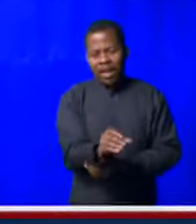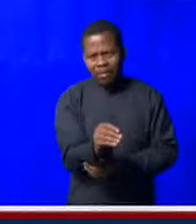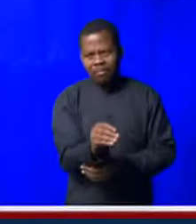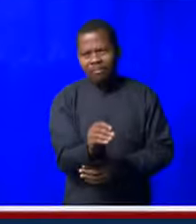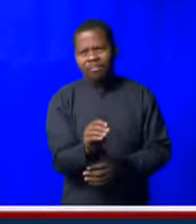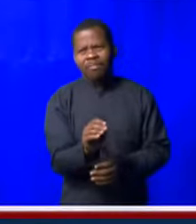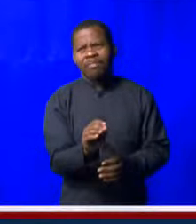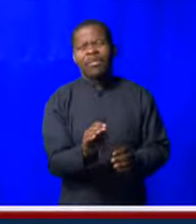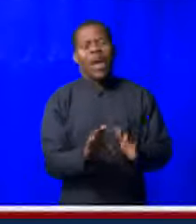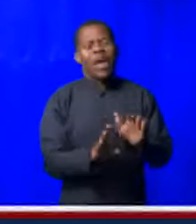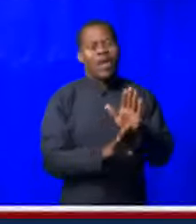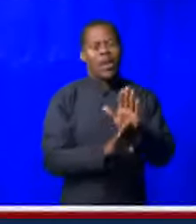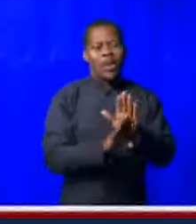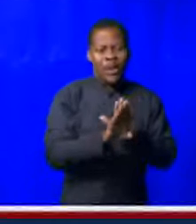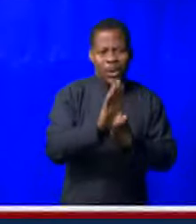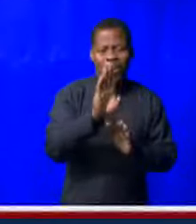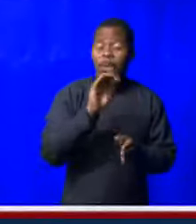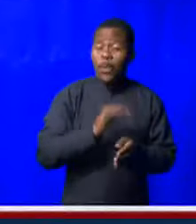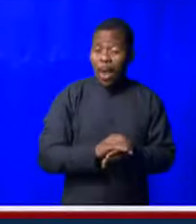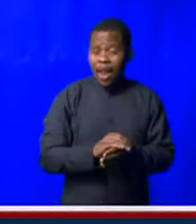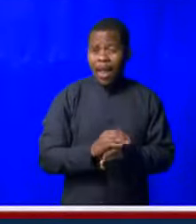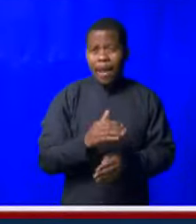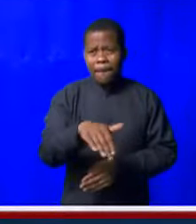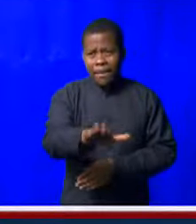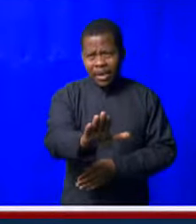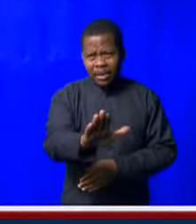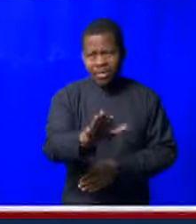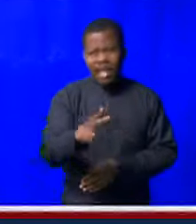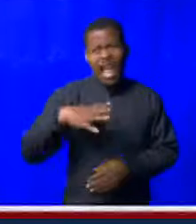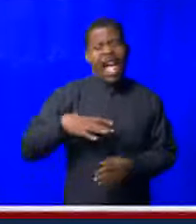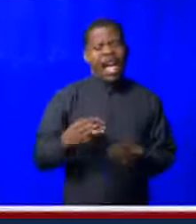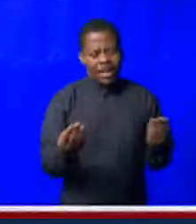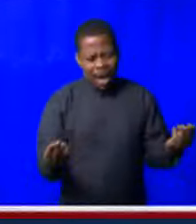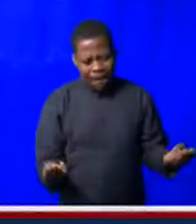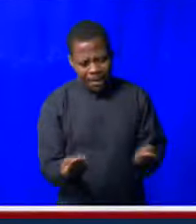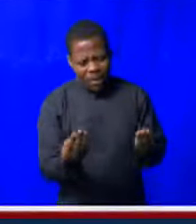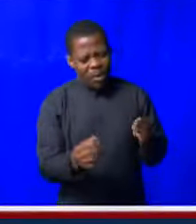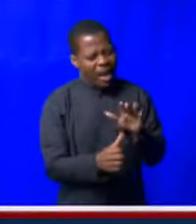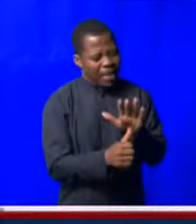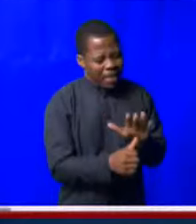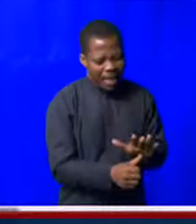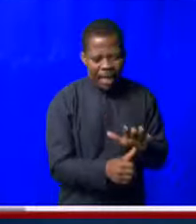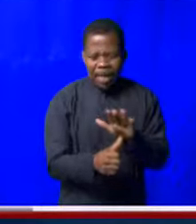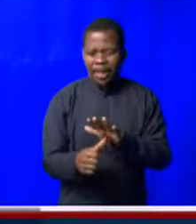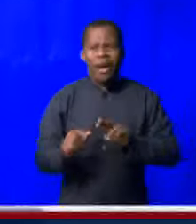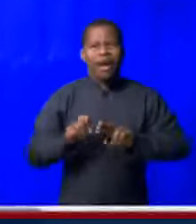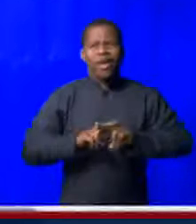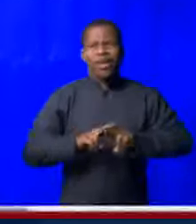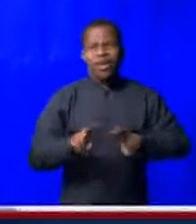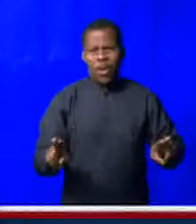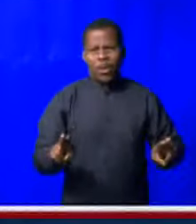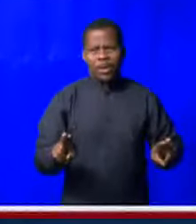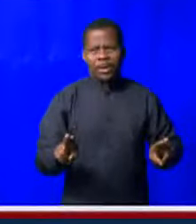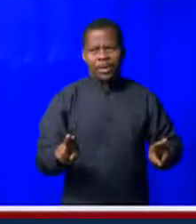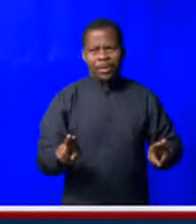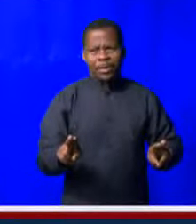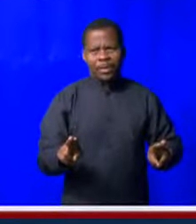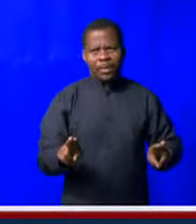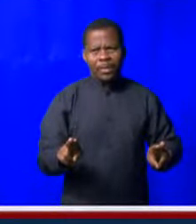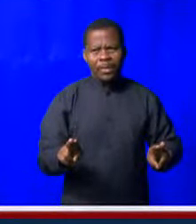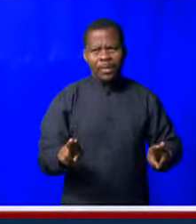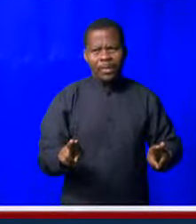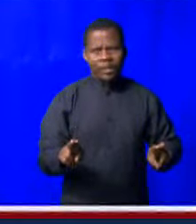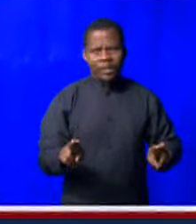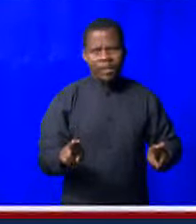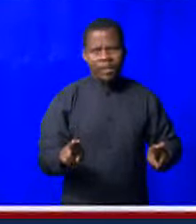and prosperous society. We affirm our determination to build a